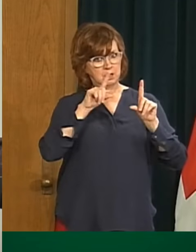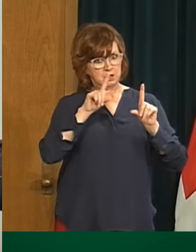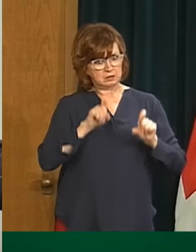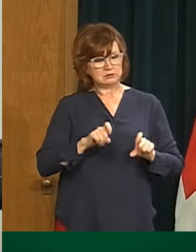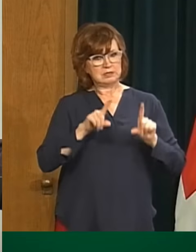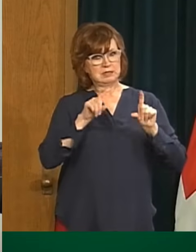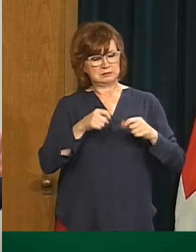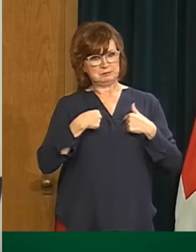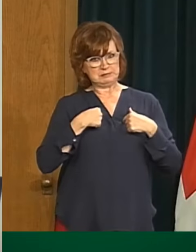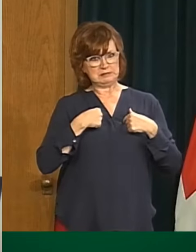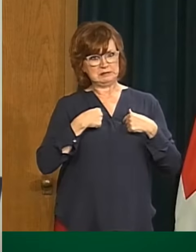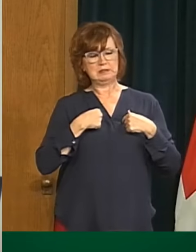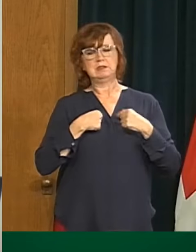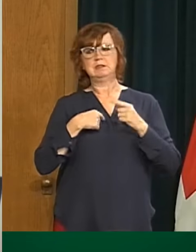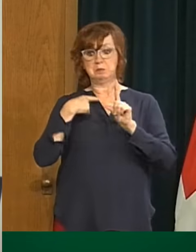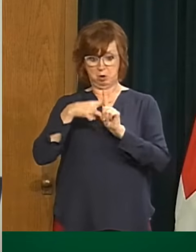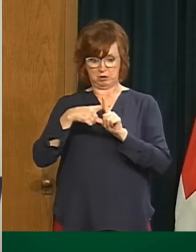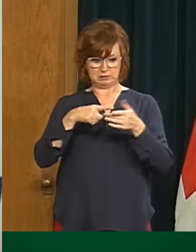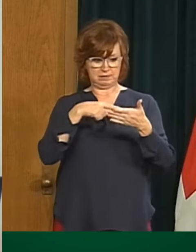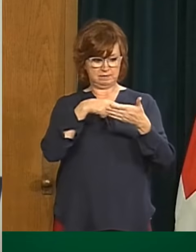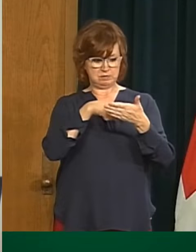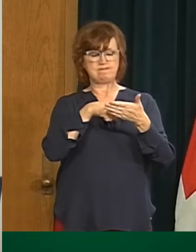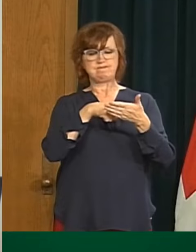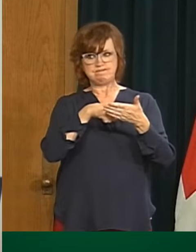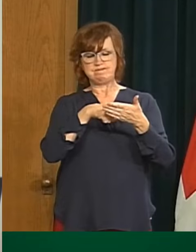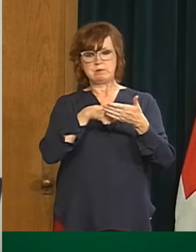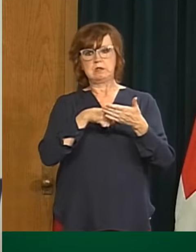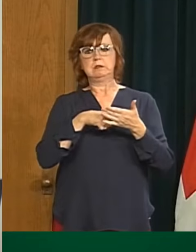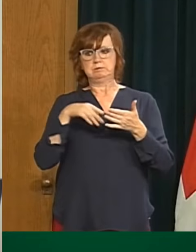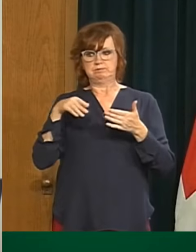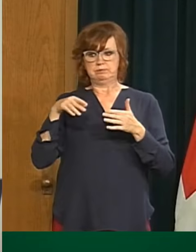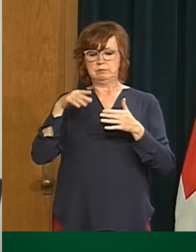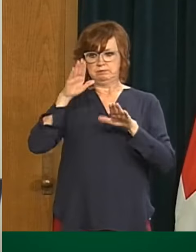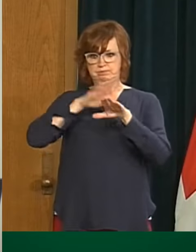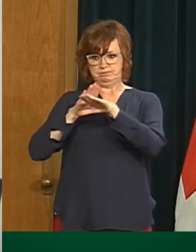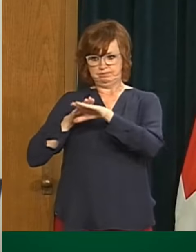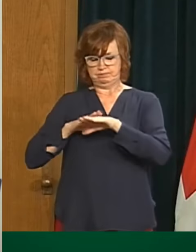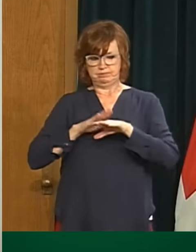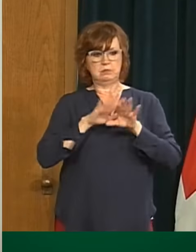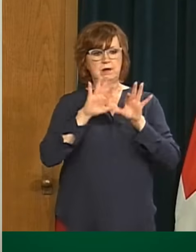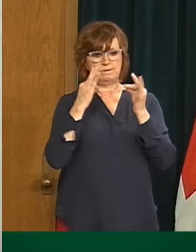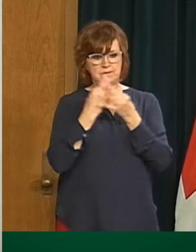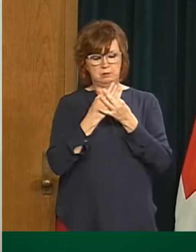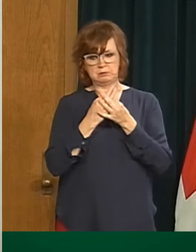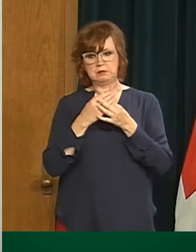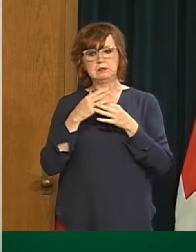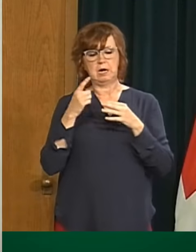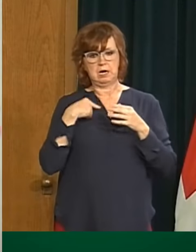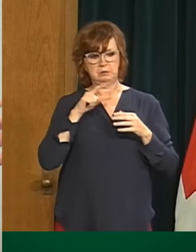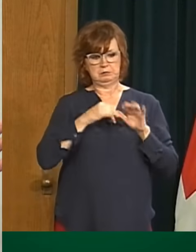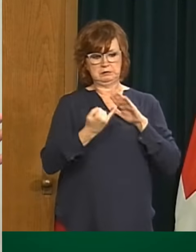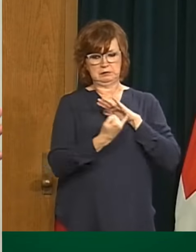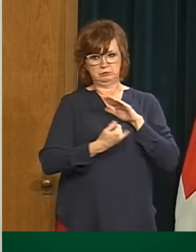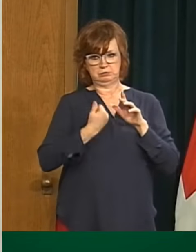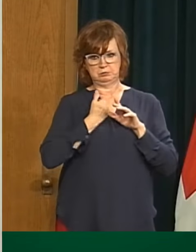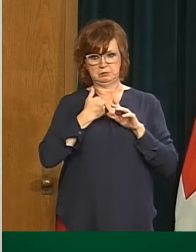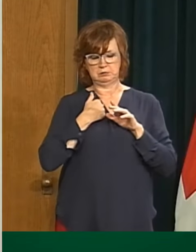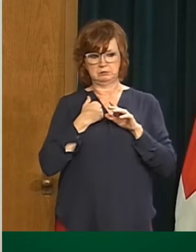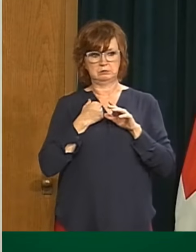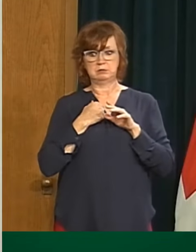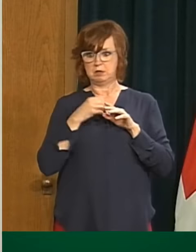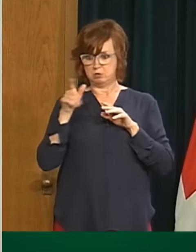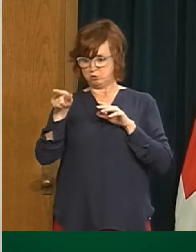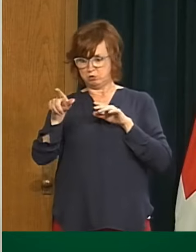also need to isolate, and then seek testing if they get ill. But otherwise, if they're fine after 2 weeks, that's all